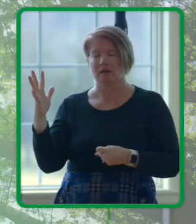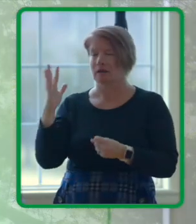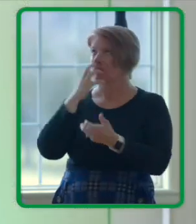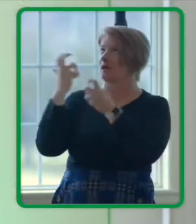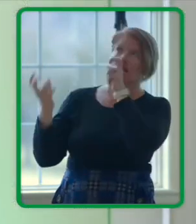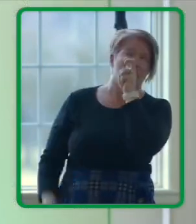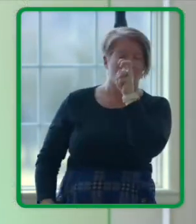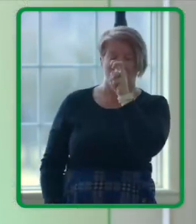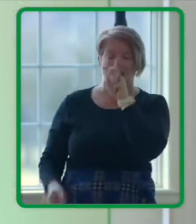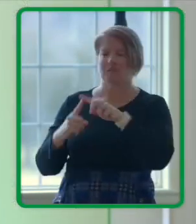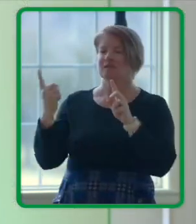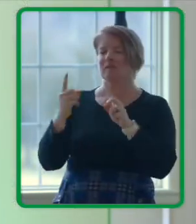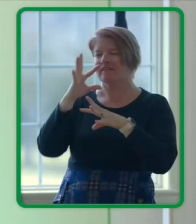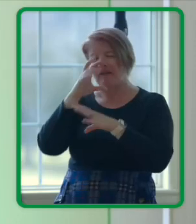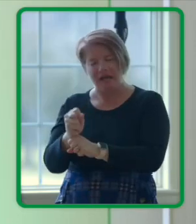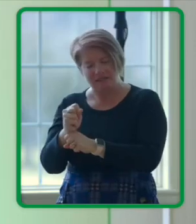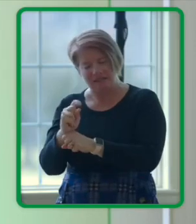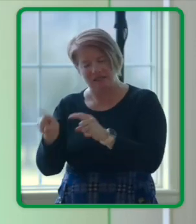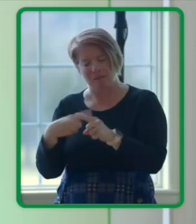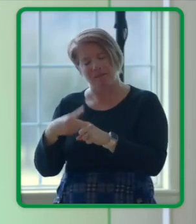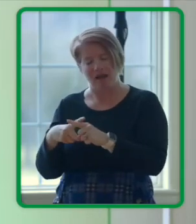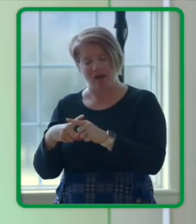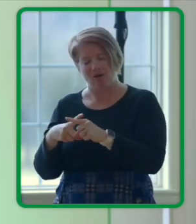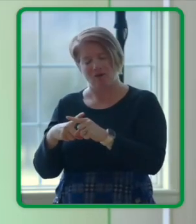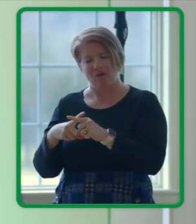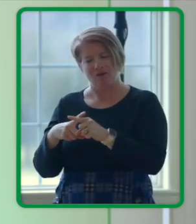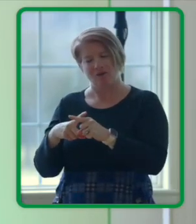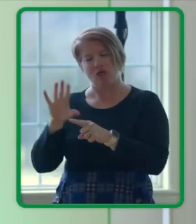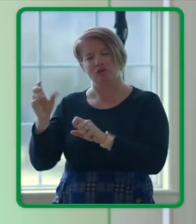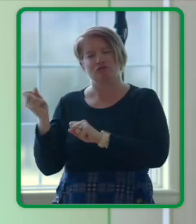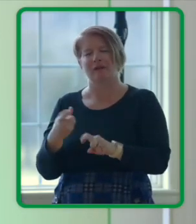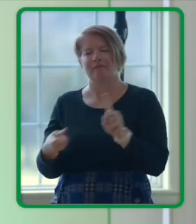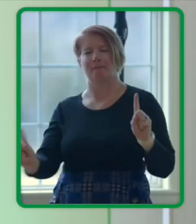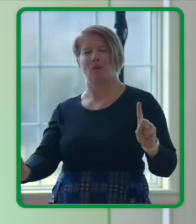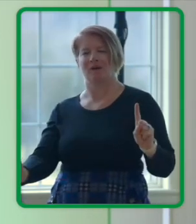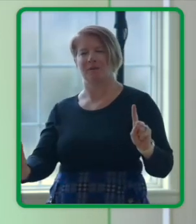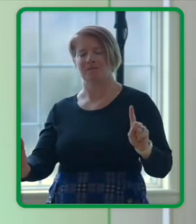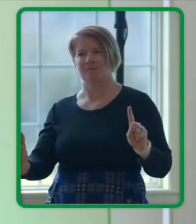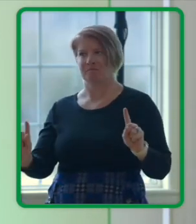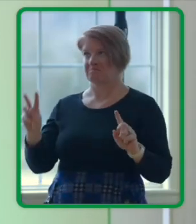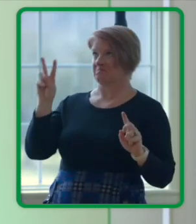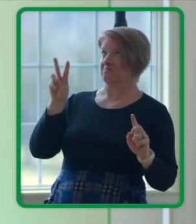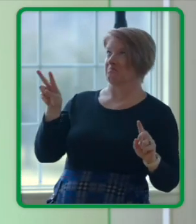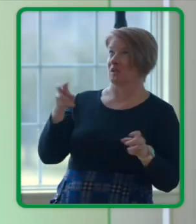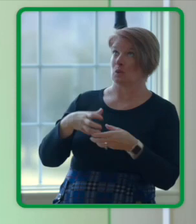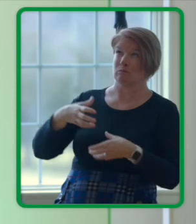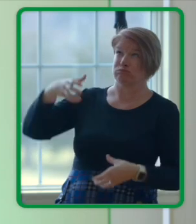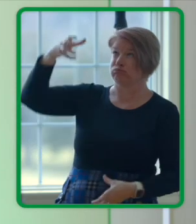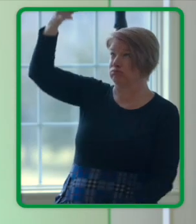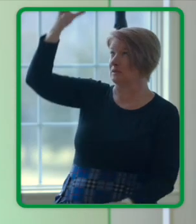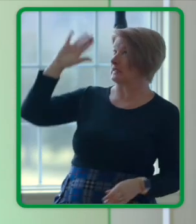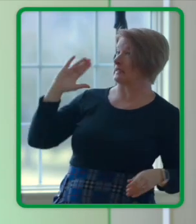behold. But there's something fascinating to me about the source of the redwood's strength. On the surface, this massive tree